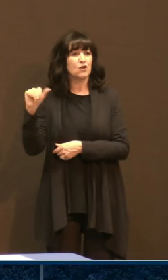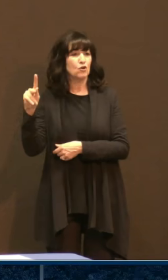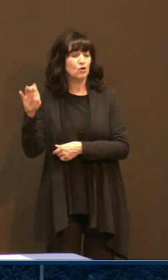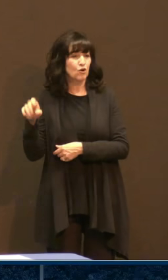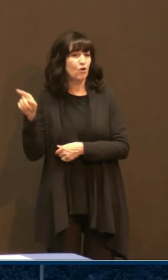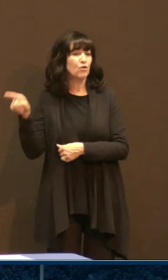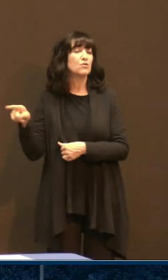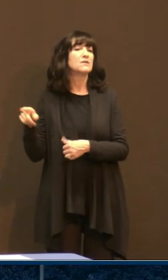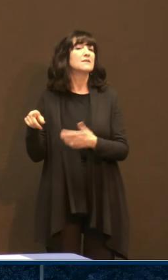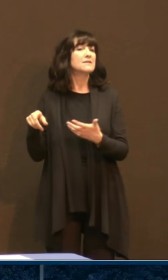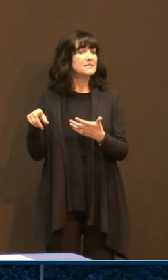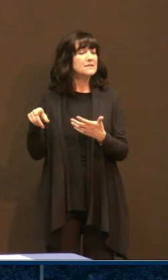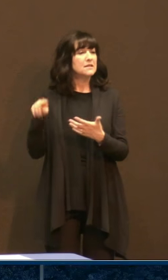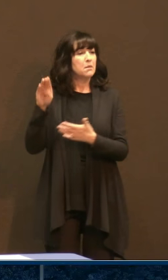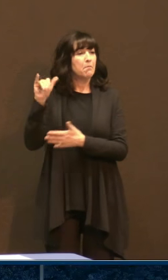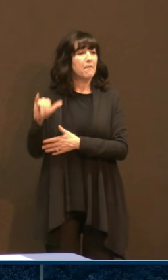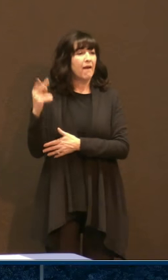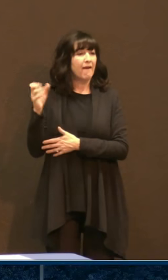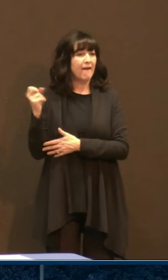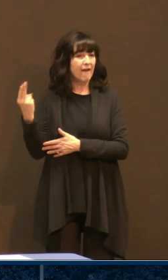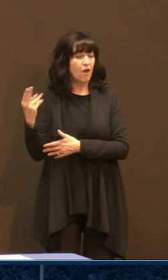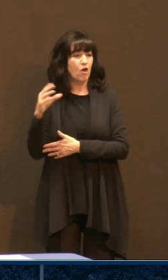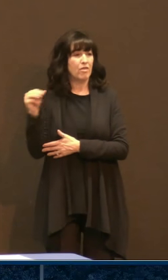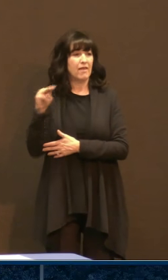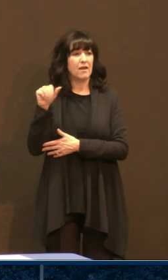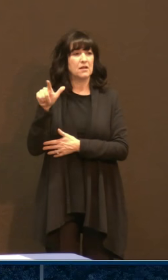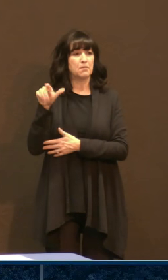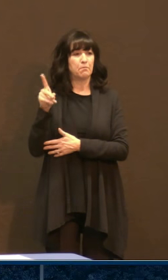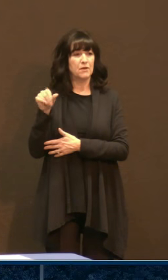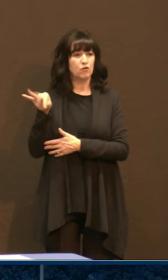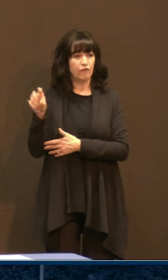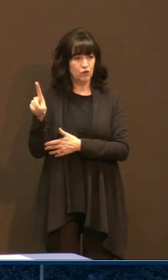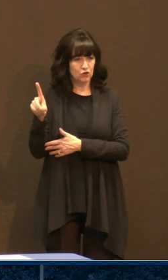Health there in Milford, and both sides of